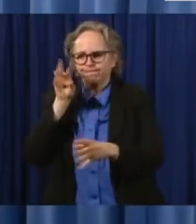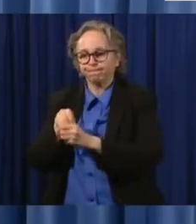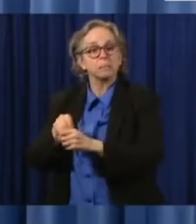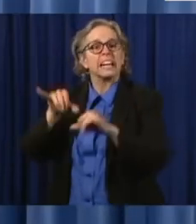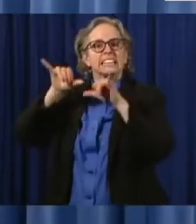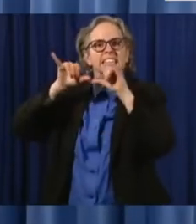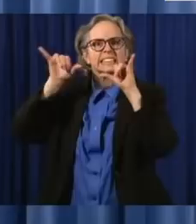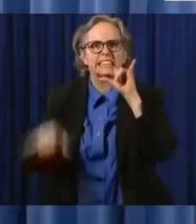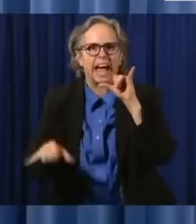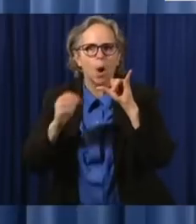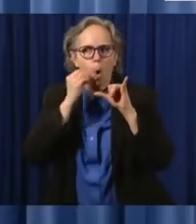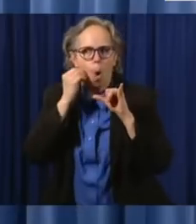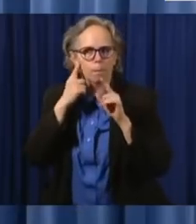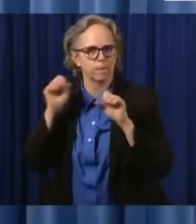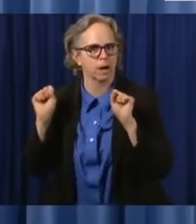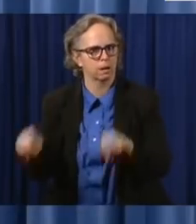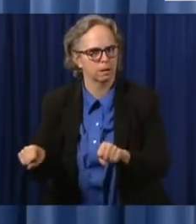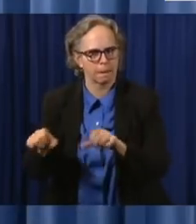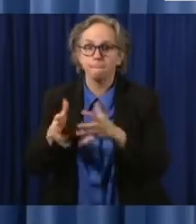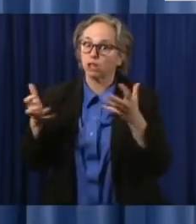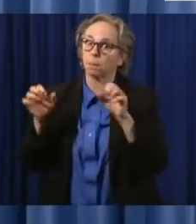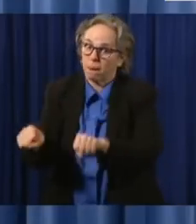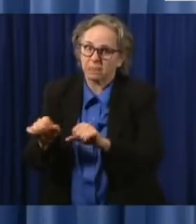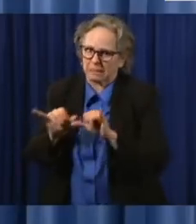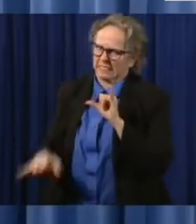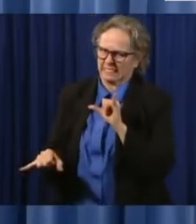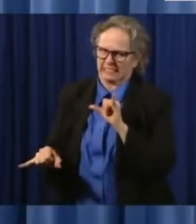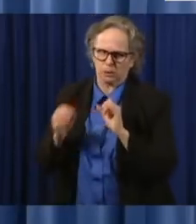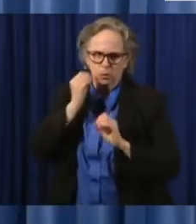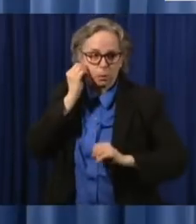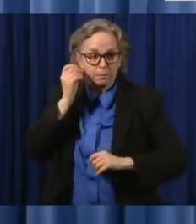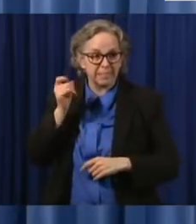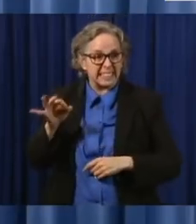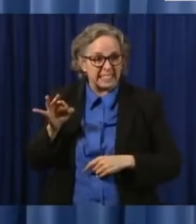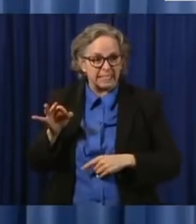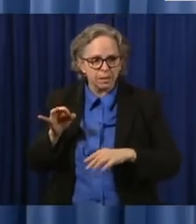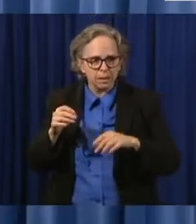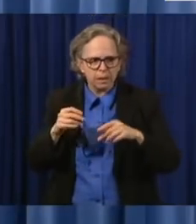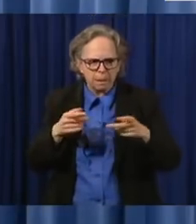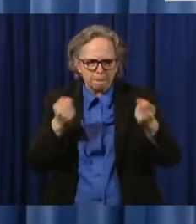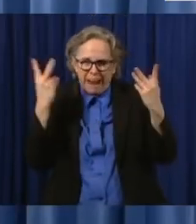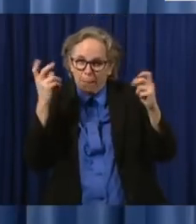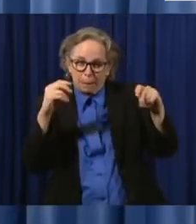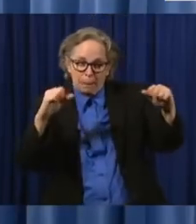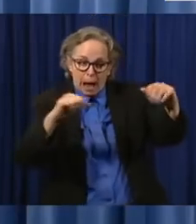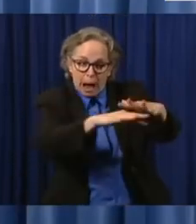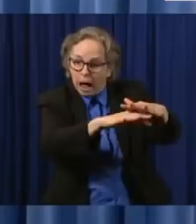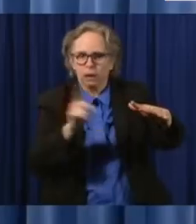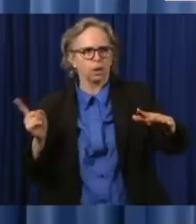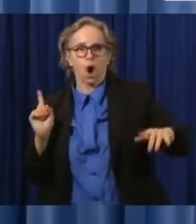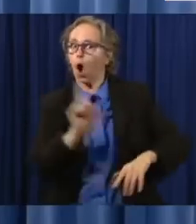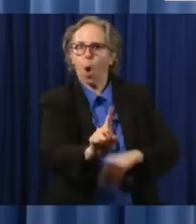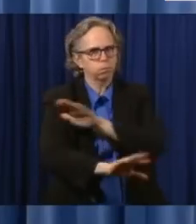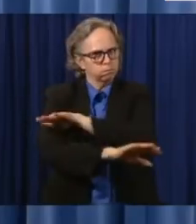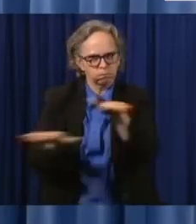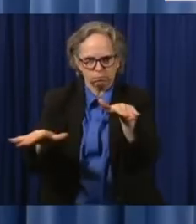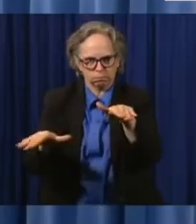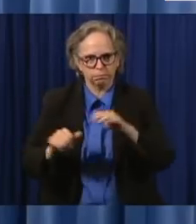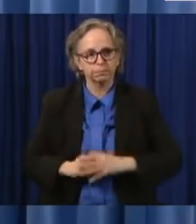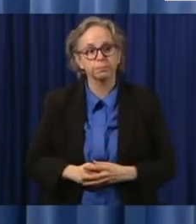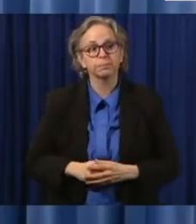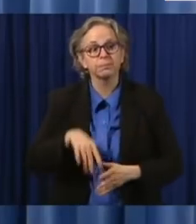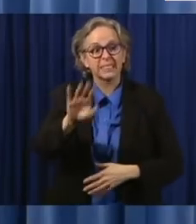avoid places where they're likely to encounter a lot of people. When they go out in public, they should wear a